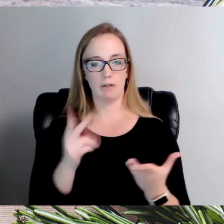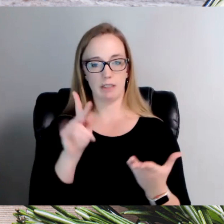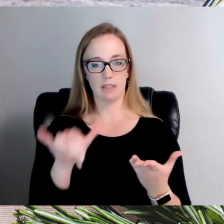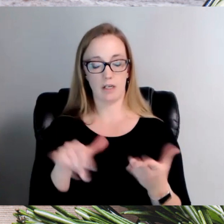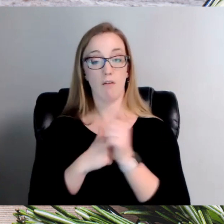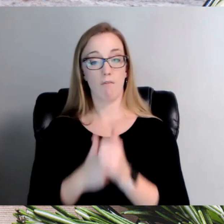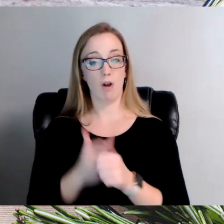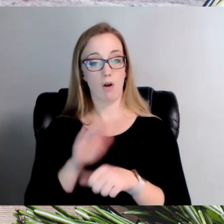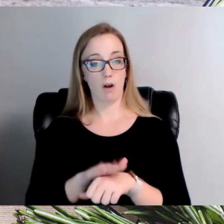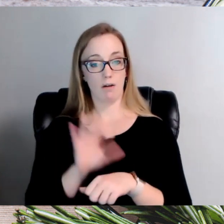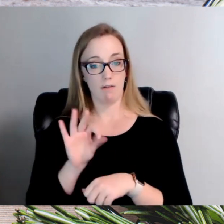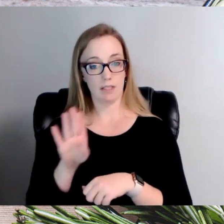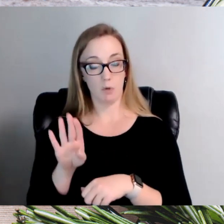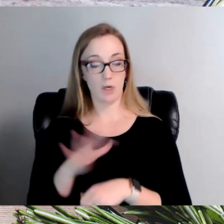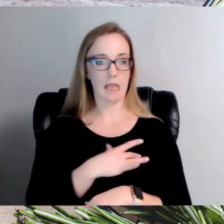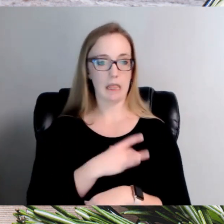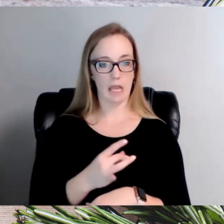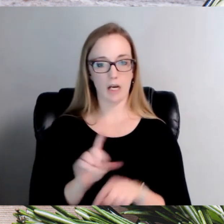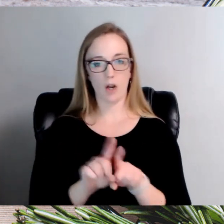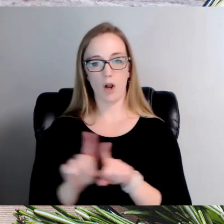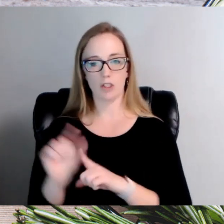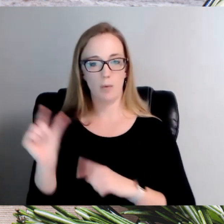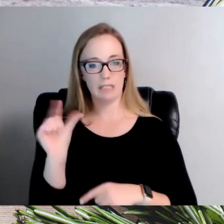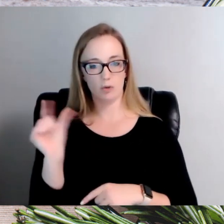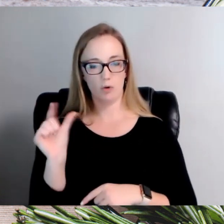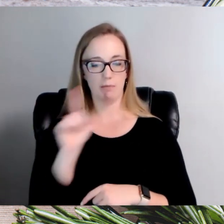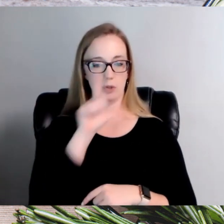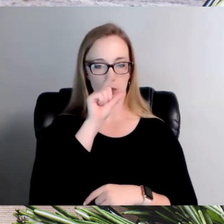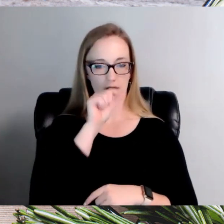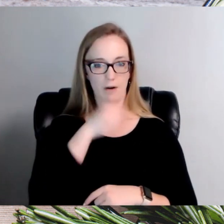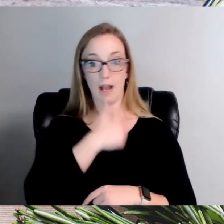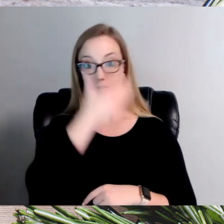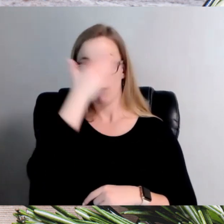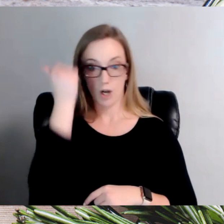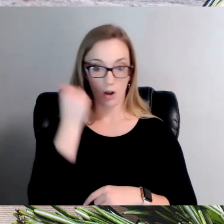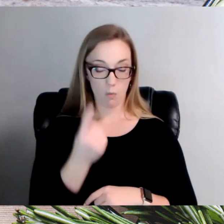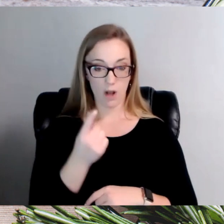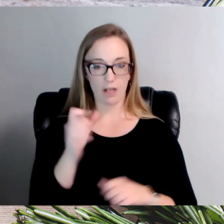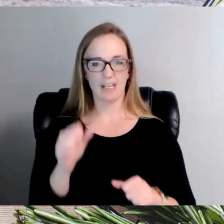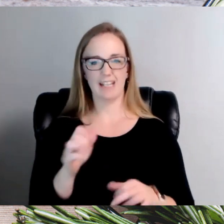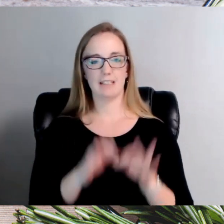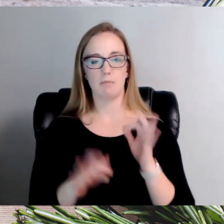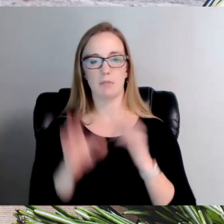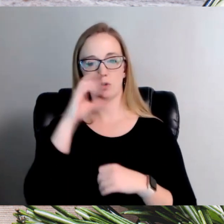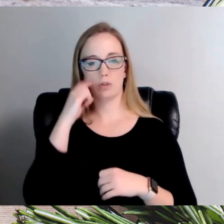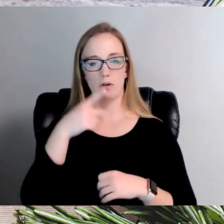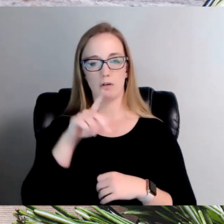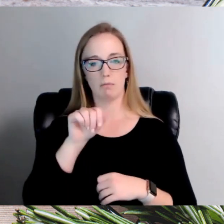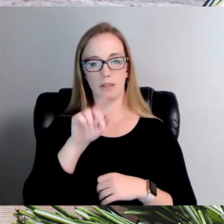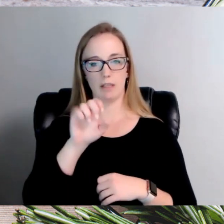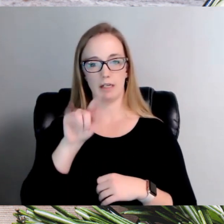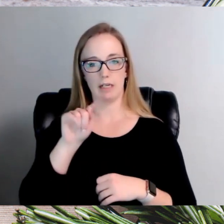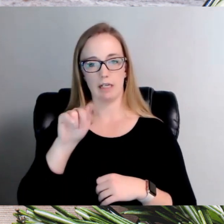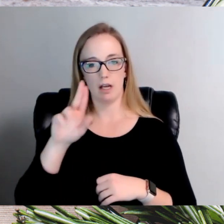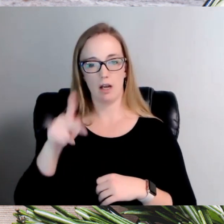I can't believe how much the vegetables bulked up that meal. So just as you were assembling the vegetables within to